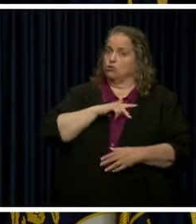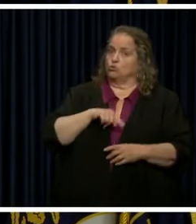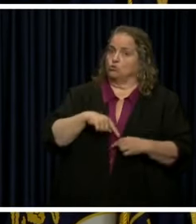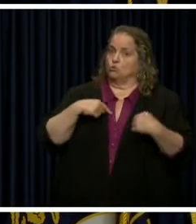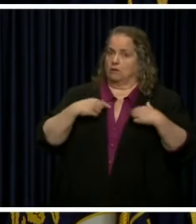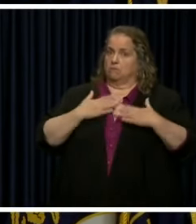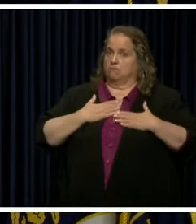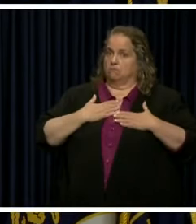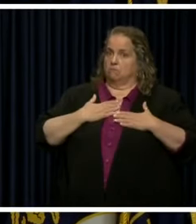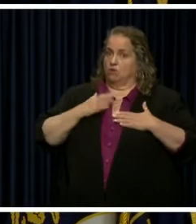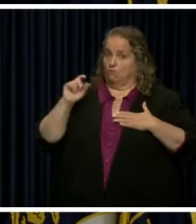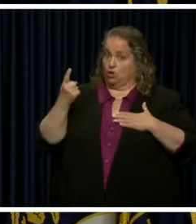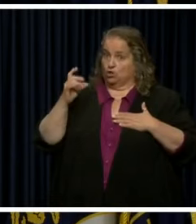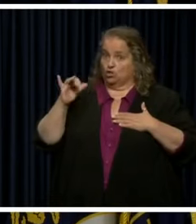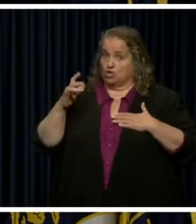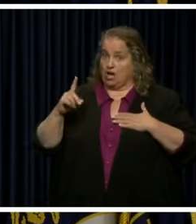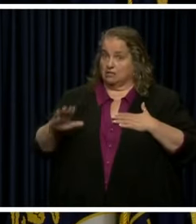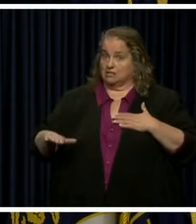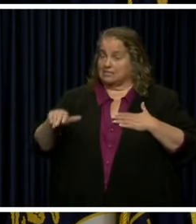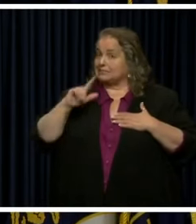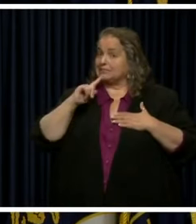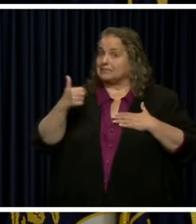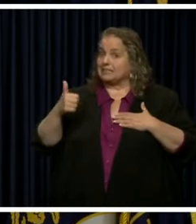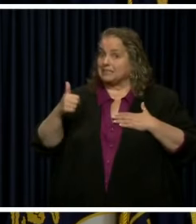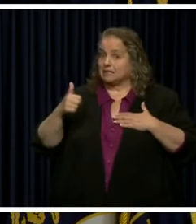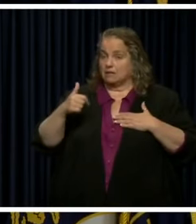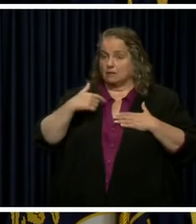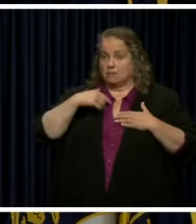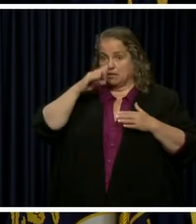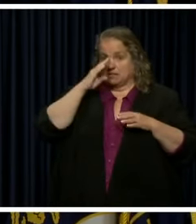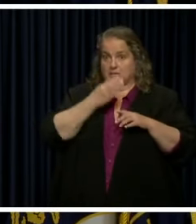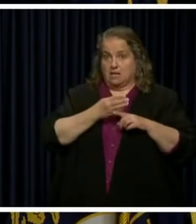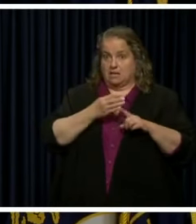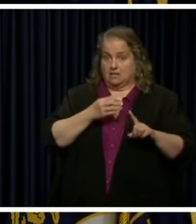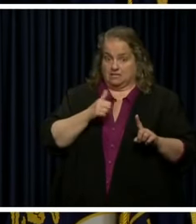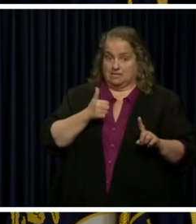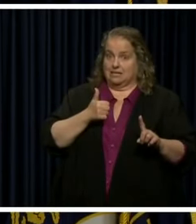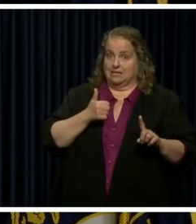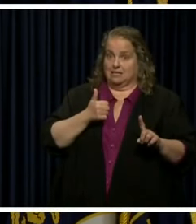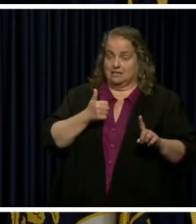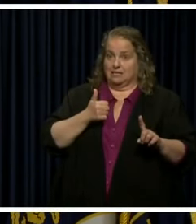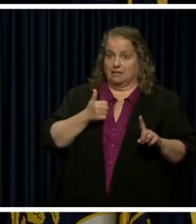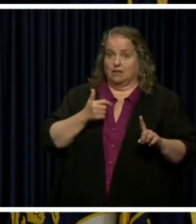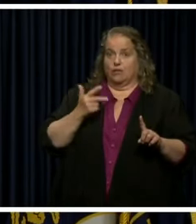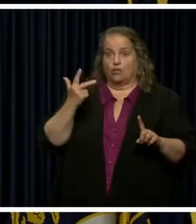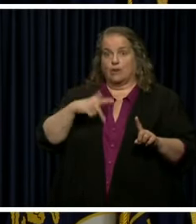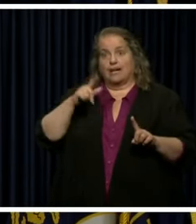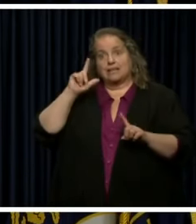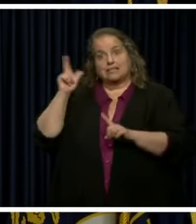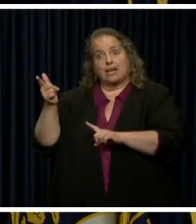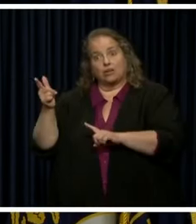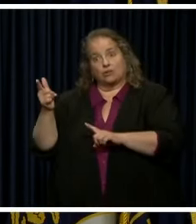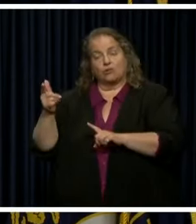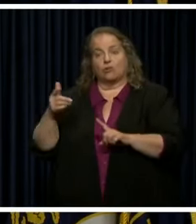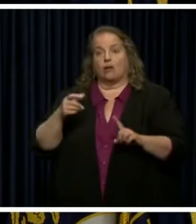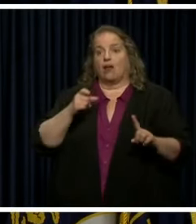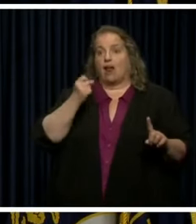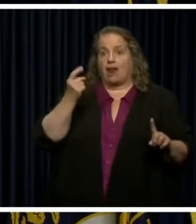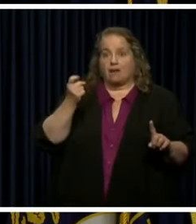my son. And when my son turns 11, my daughter 3 days later will turn 10. So this one's going to stay pretty personal to